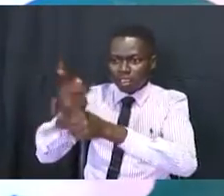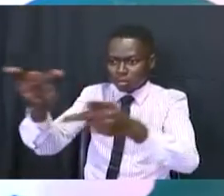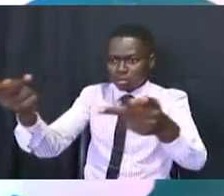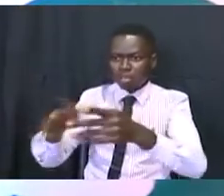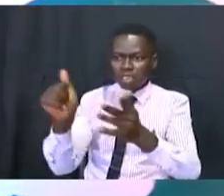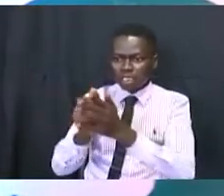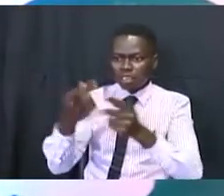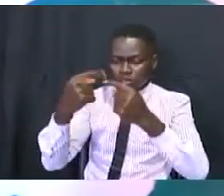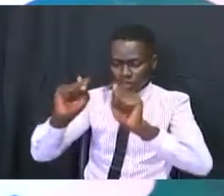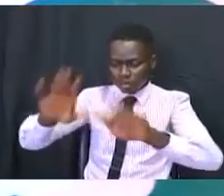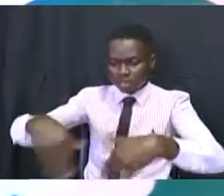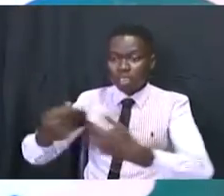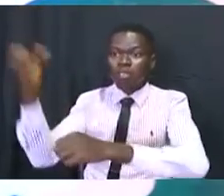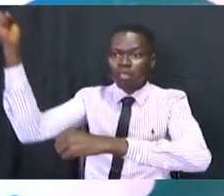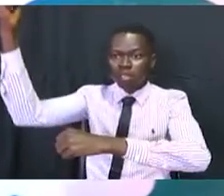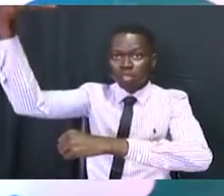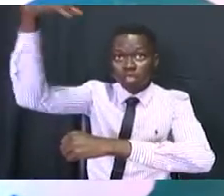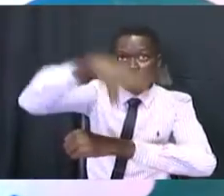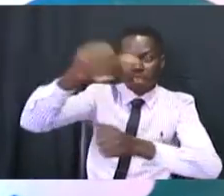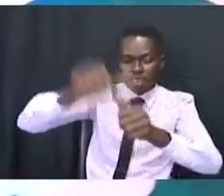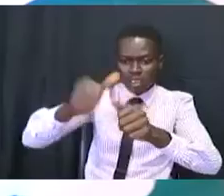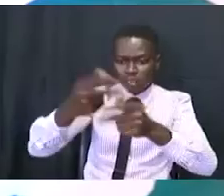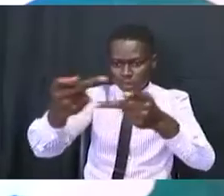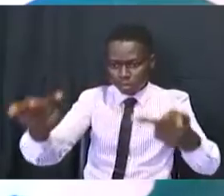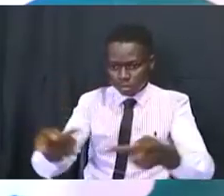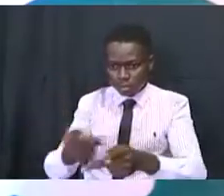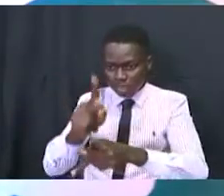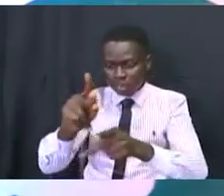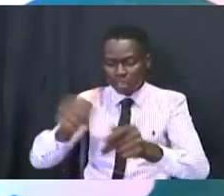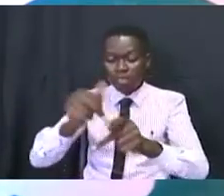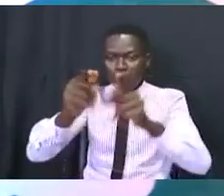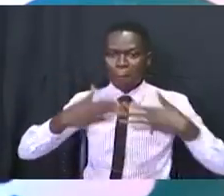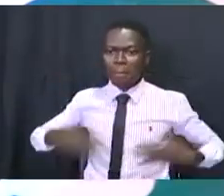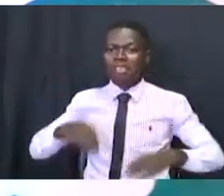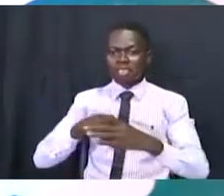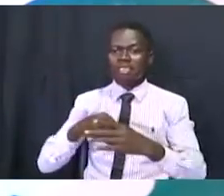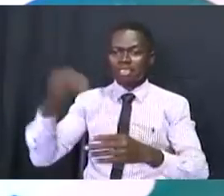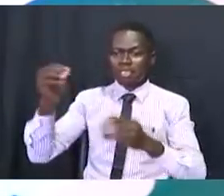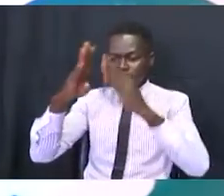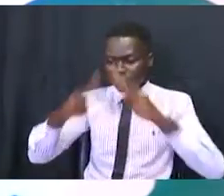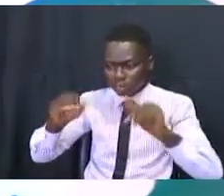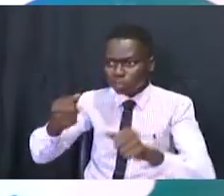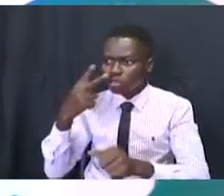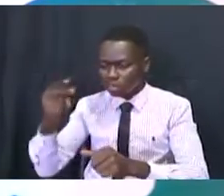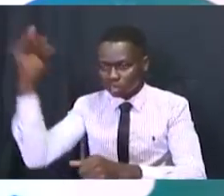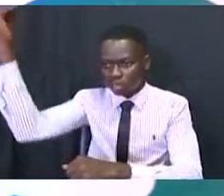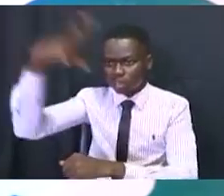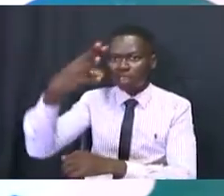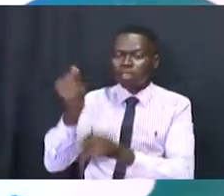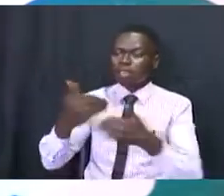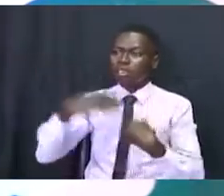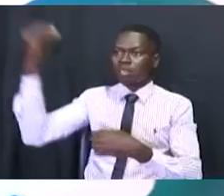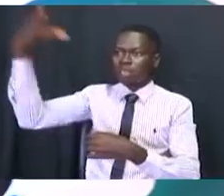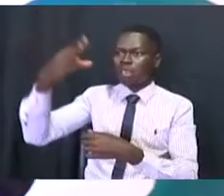light to everyone in the house. Don't hide your light. Lift it and put it on a stand. Let everybody know who